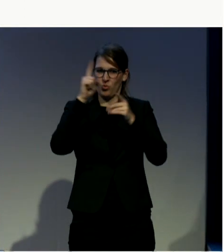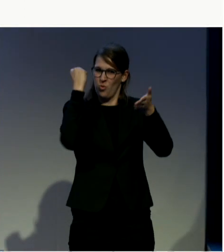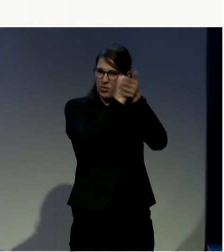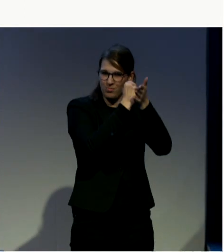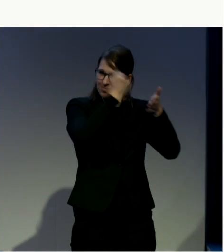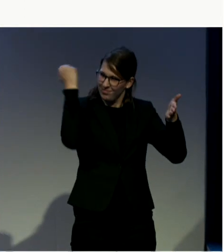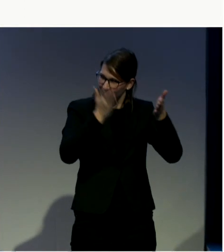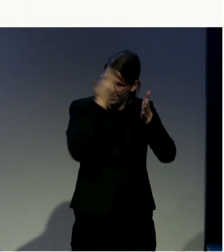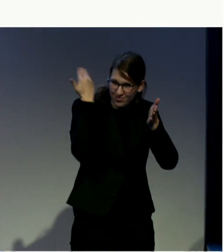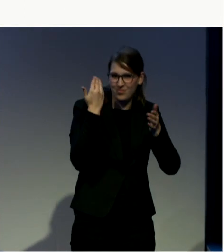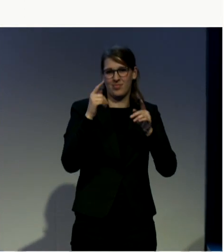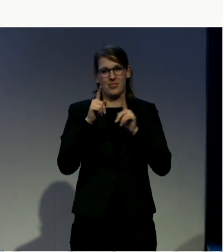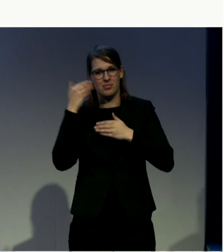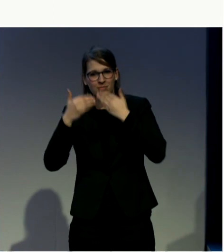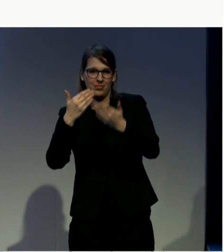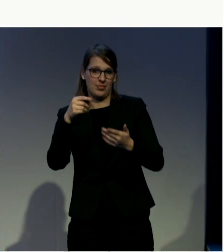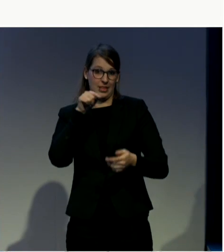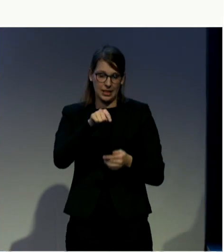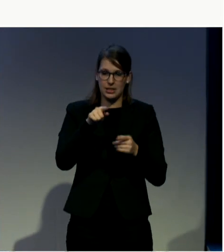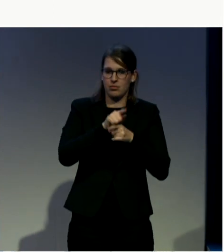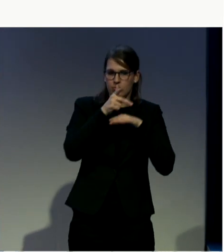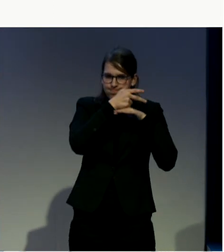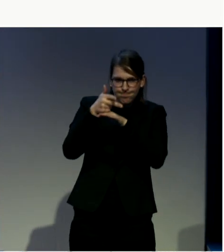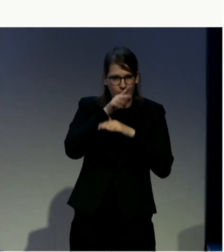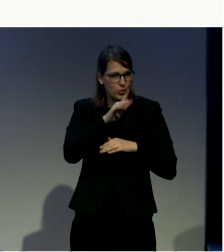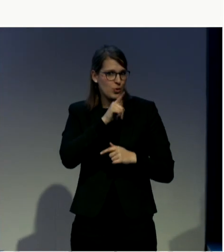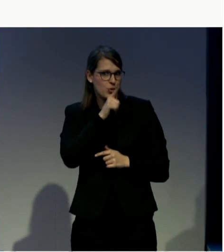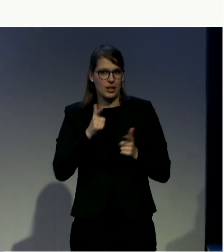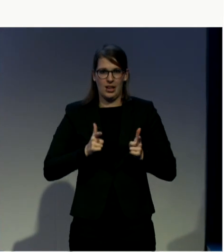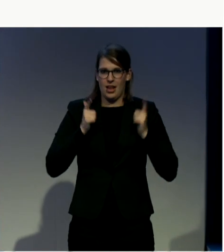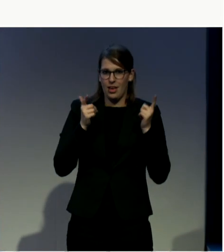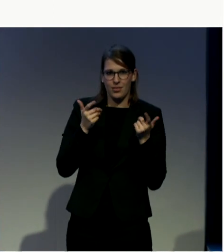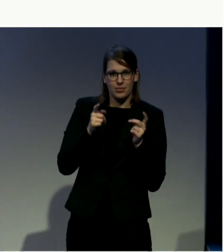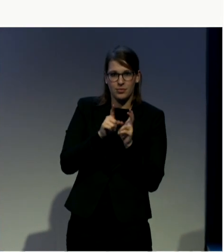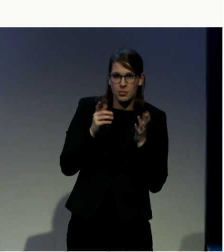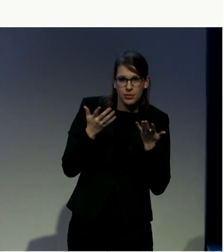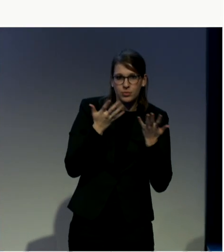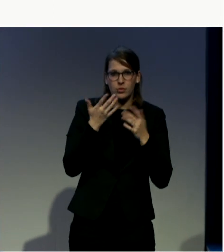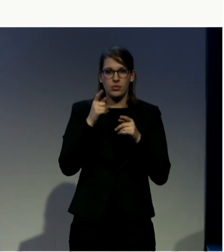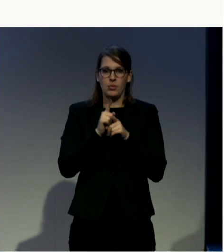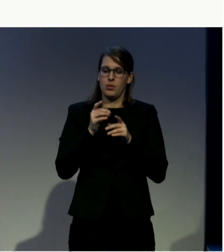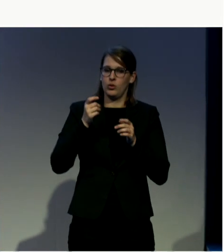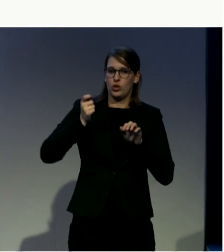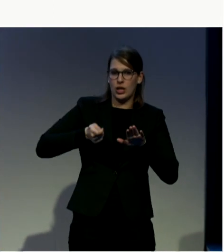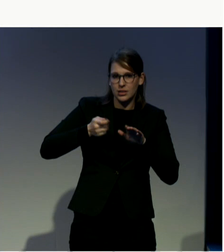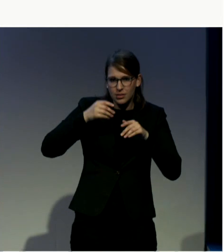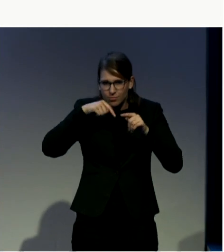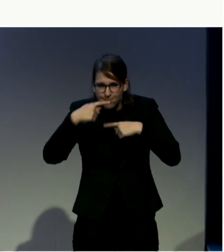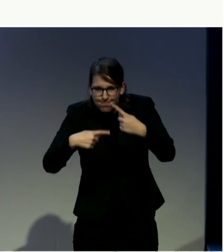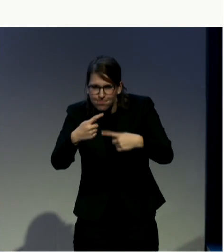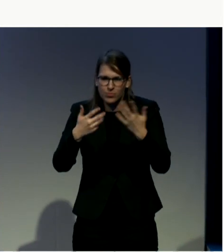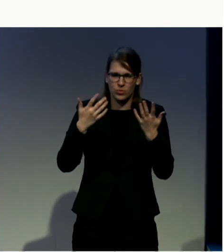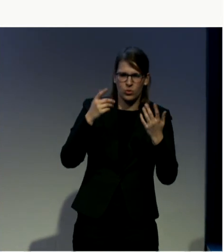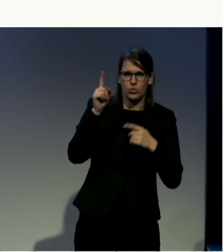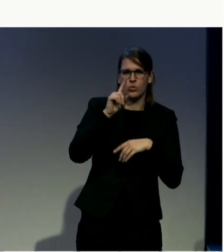documentary, her case that had delayed, that had stayed in the court for more than 3, 4, 5 years was